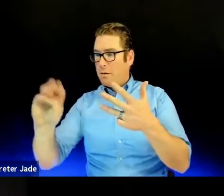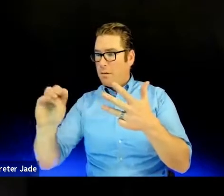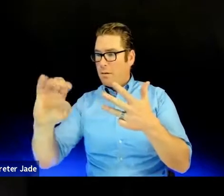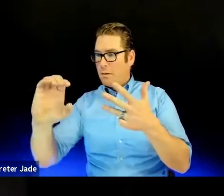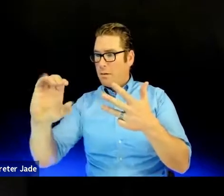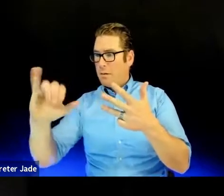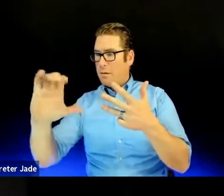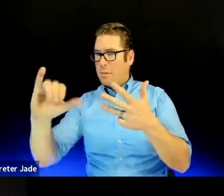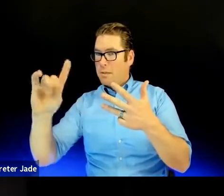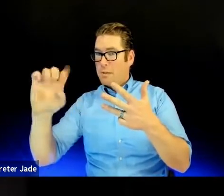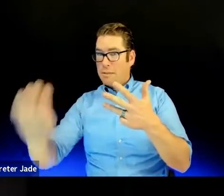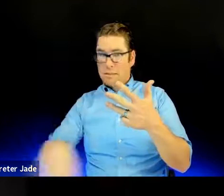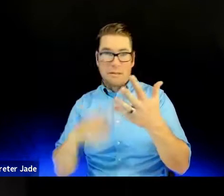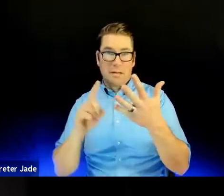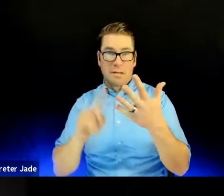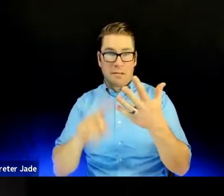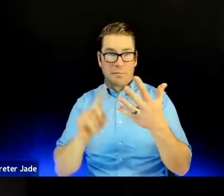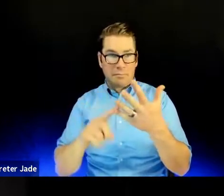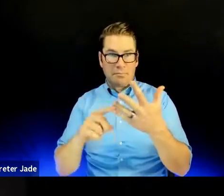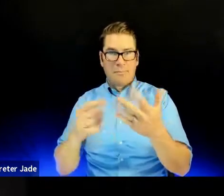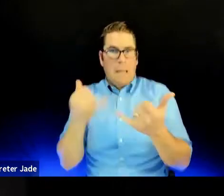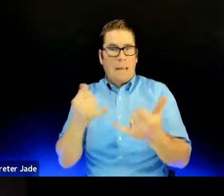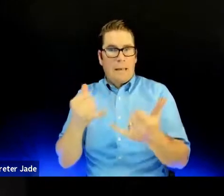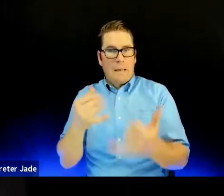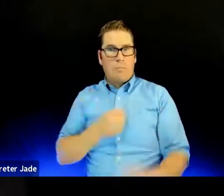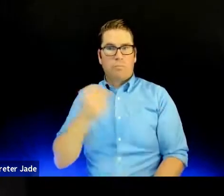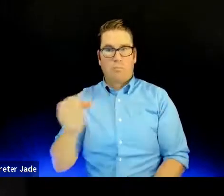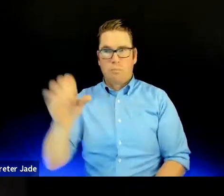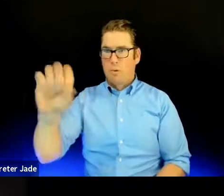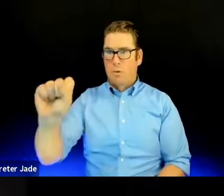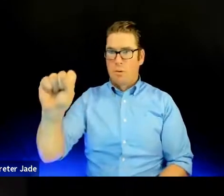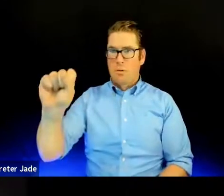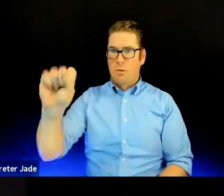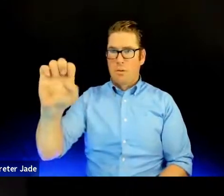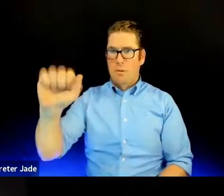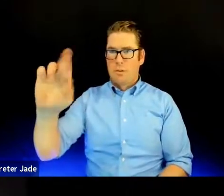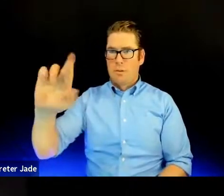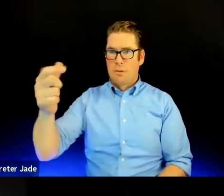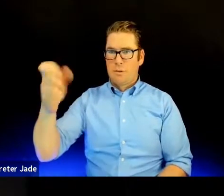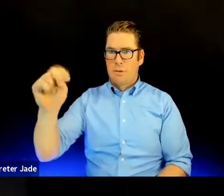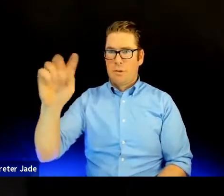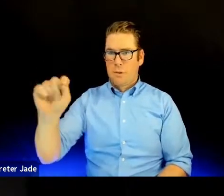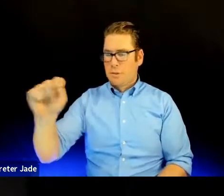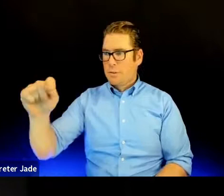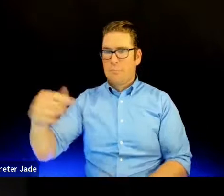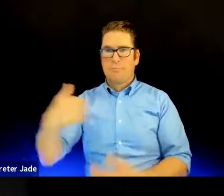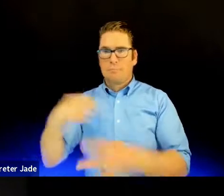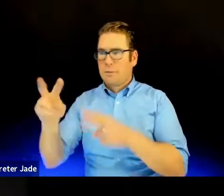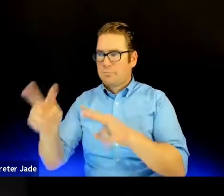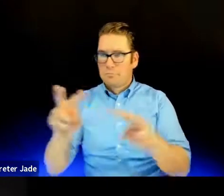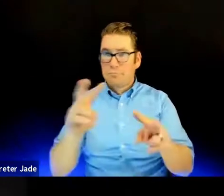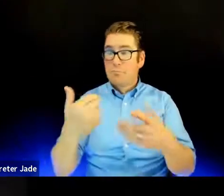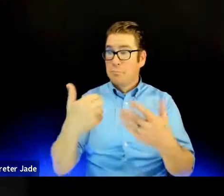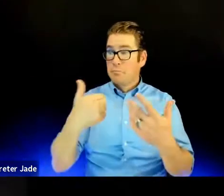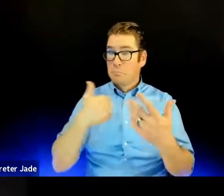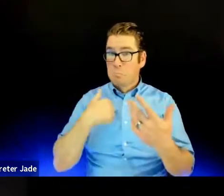So throughout the whole process of going to school. Of working, I went to school. I kept going to school. So I got my master's, and I finished all